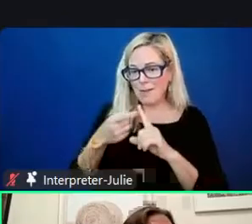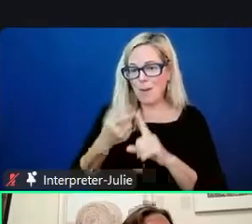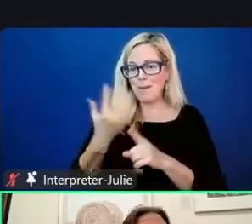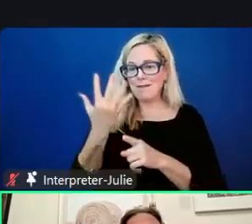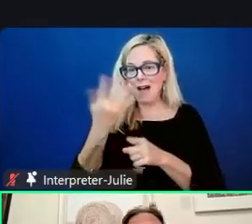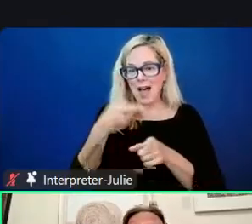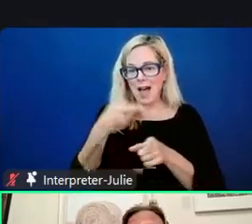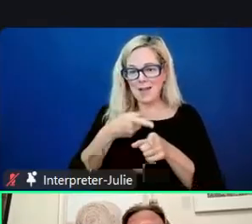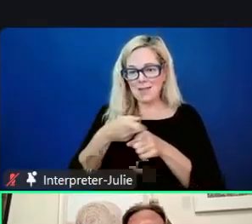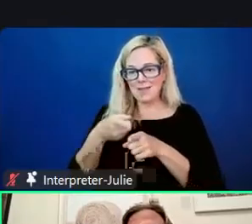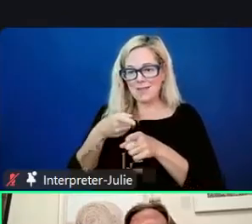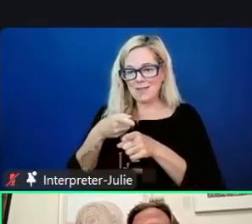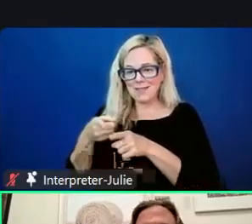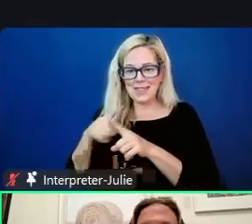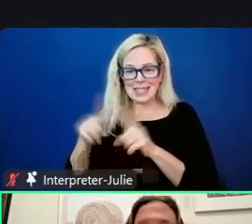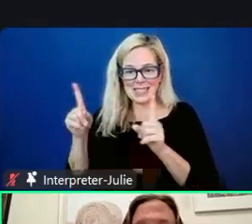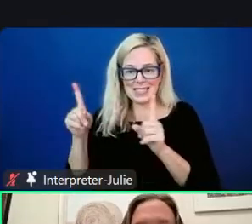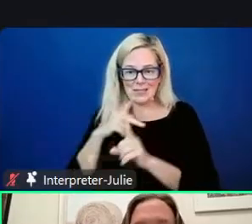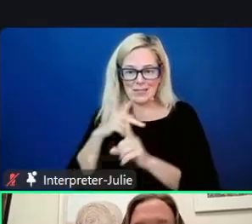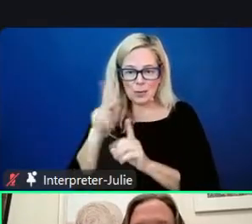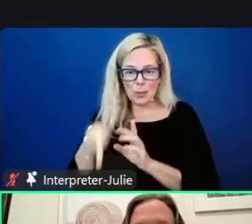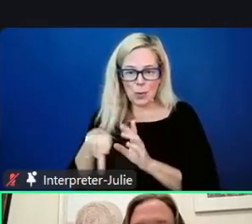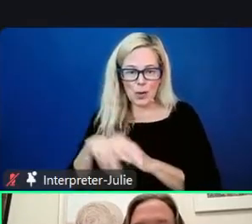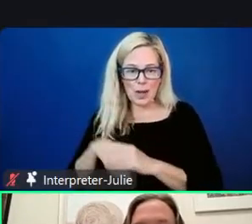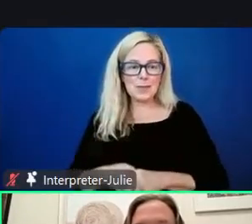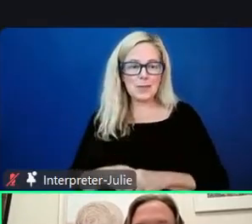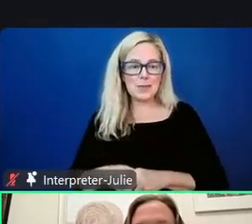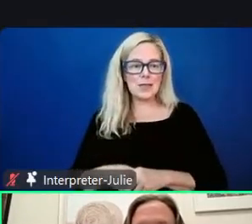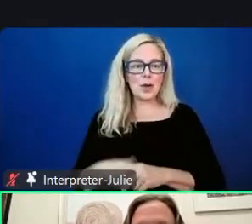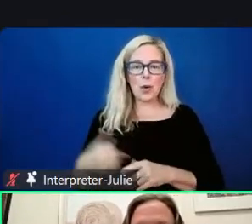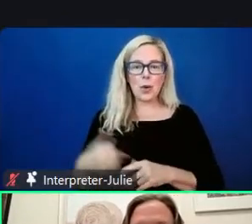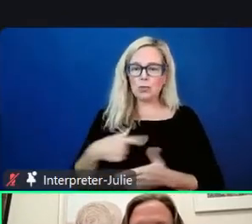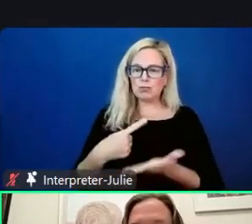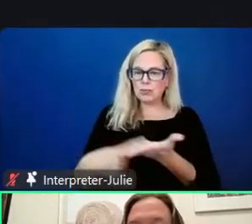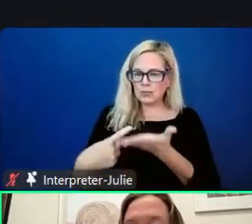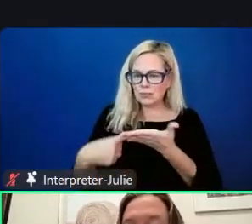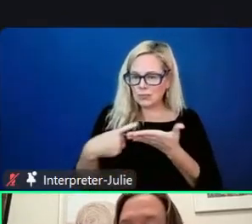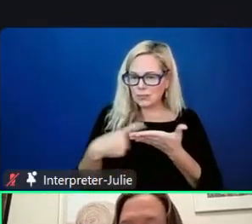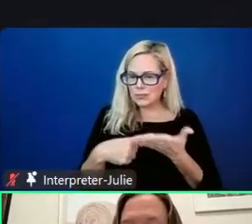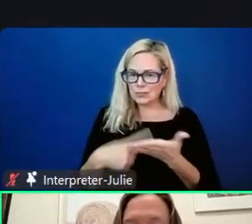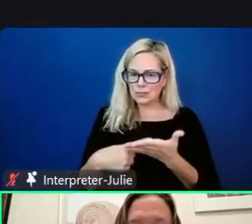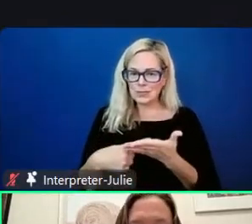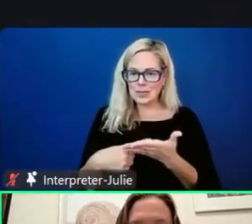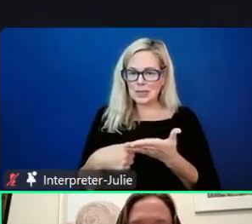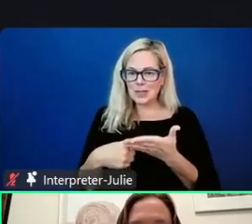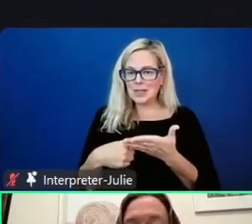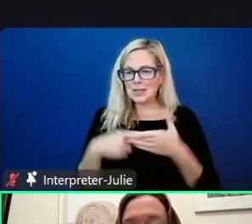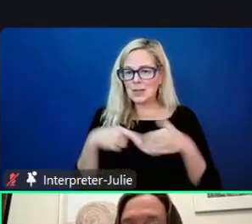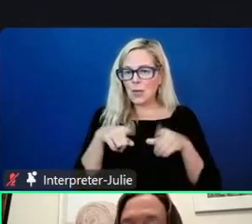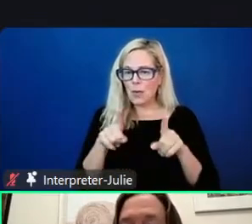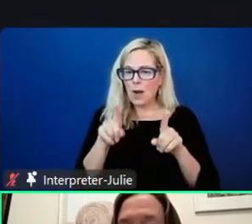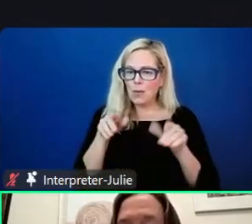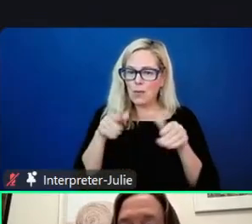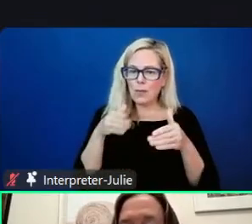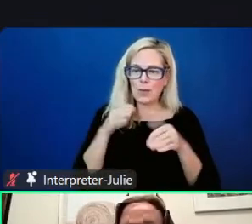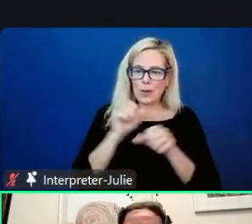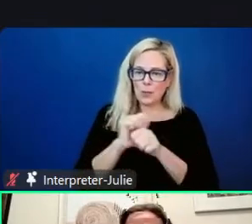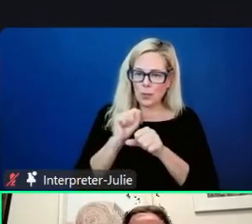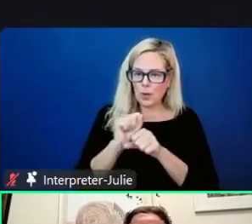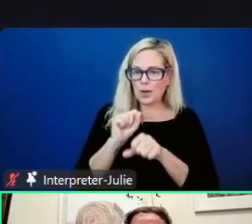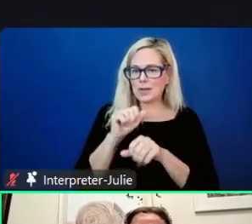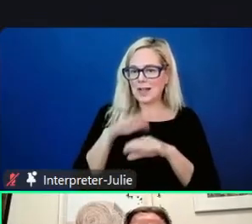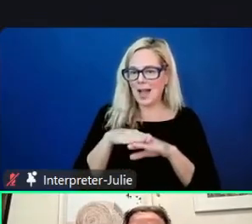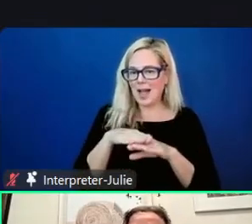the teamwork, communication, and shared roles as students worked on a patient-centered care plan and learned from the